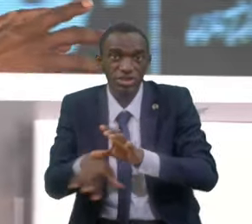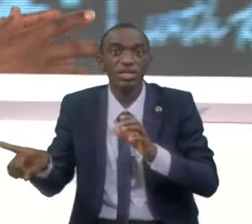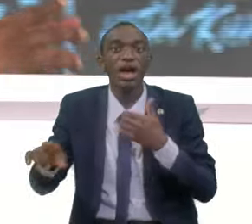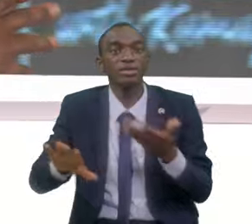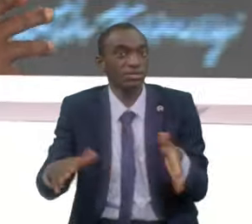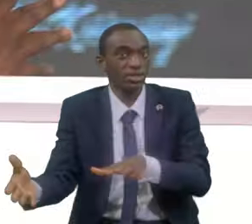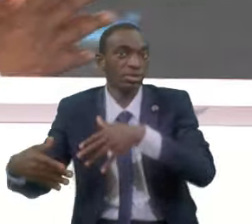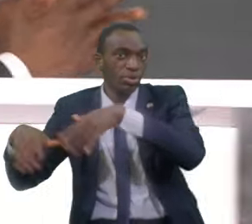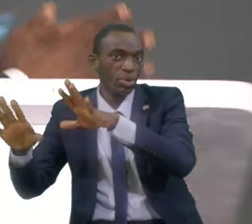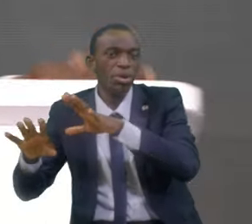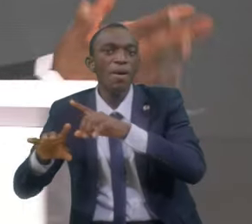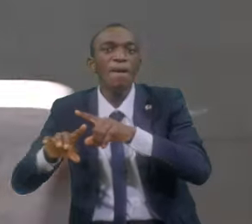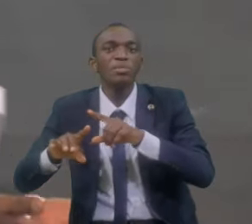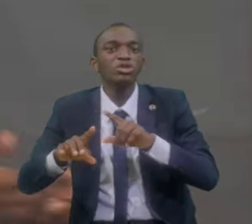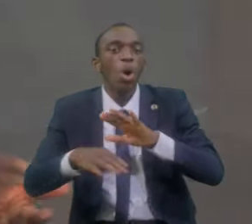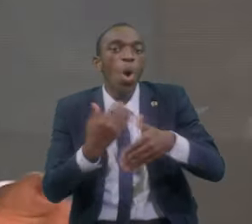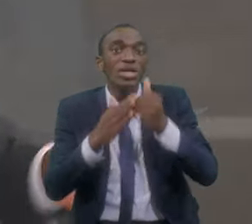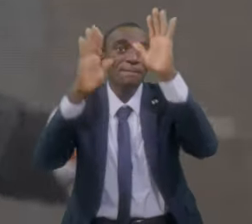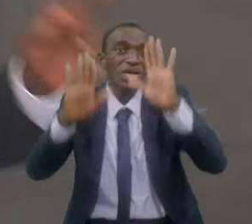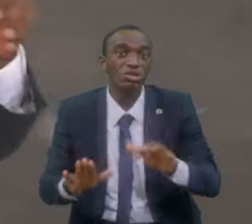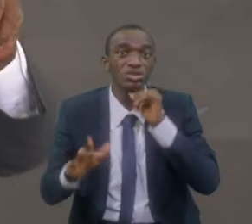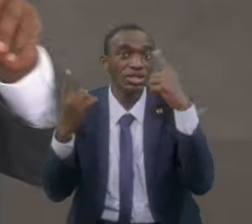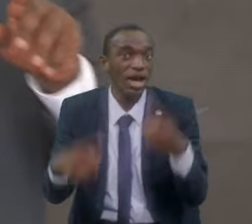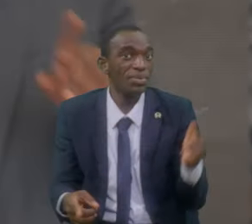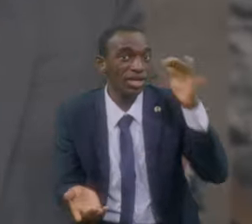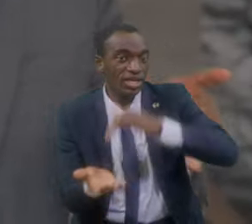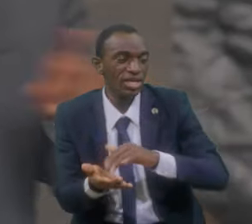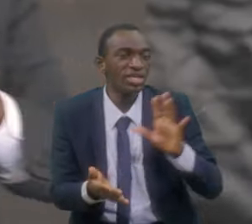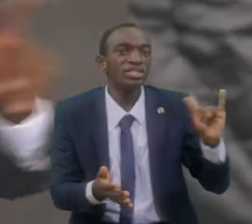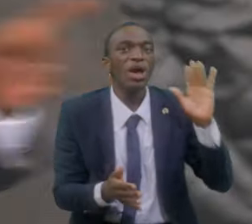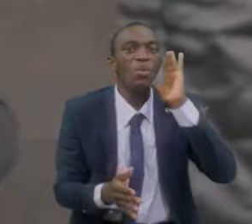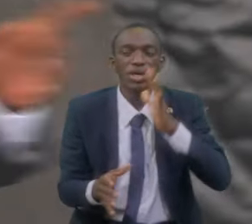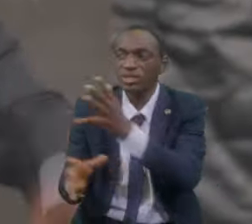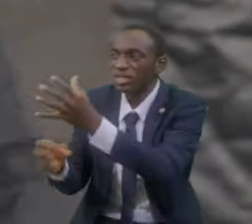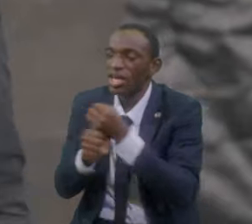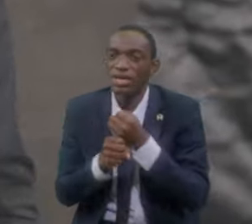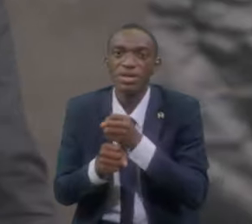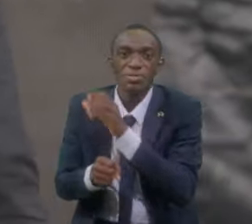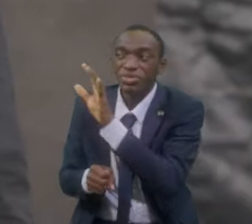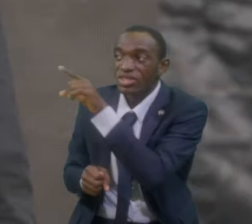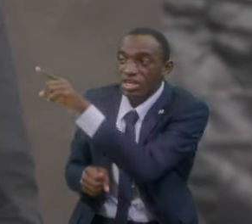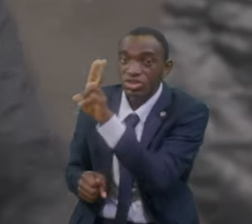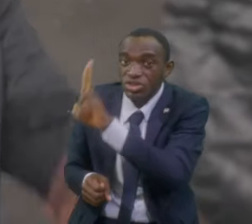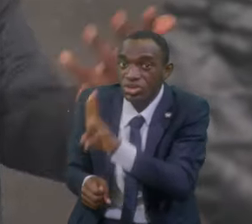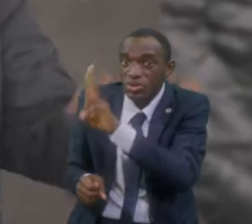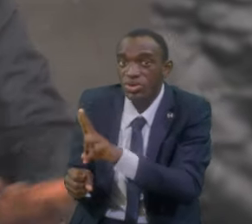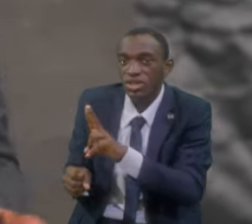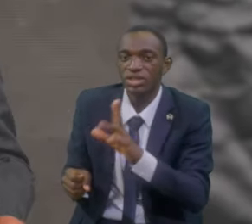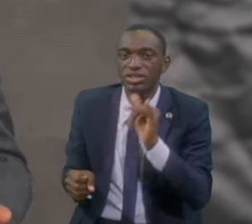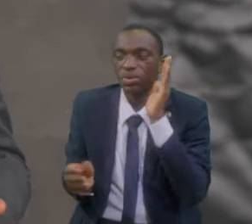their brazen serpent, and they still take all those, and they will not allow anyone to touch that thing.